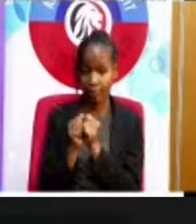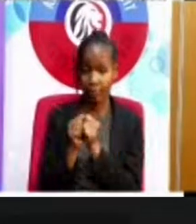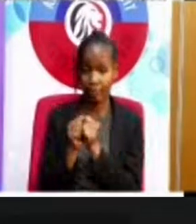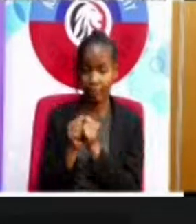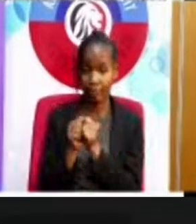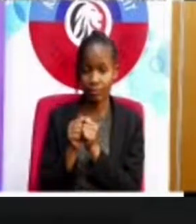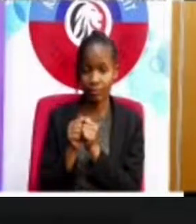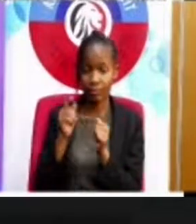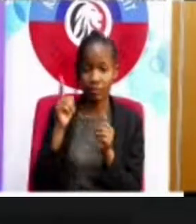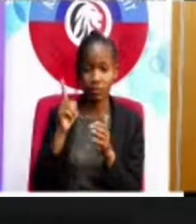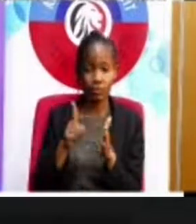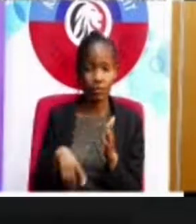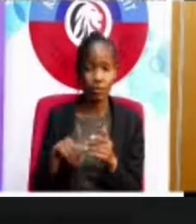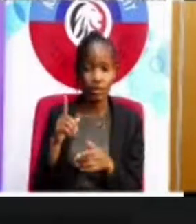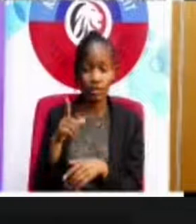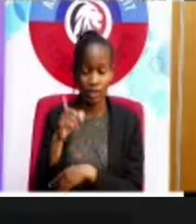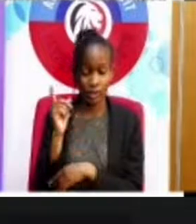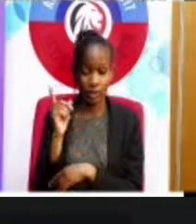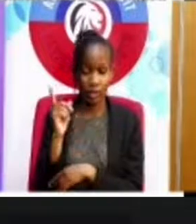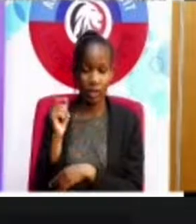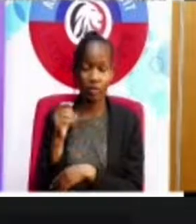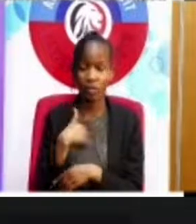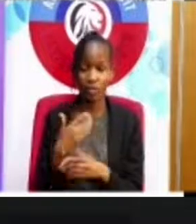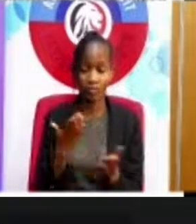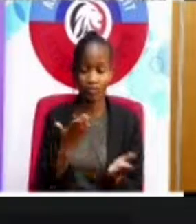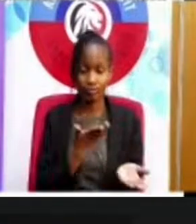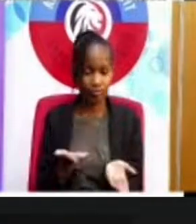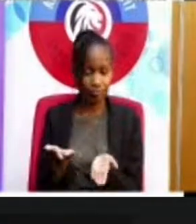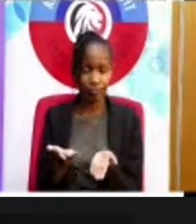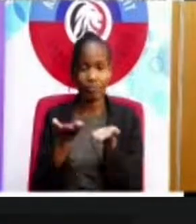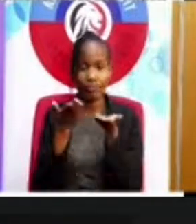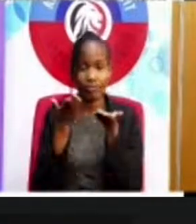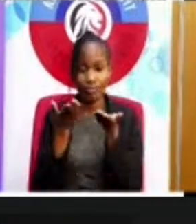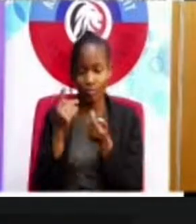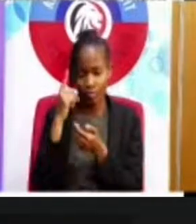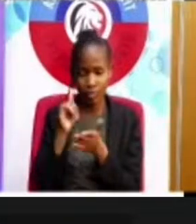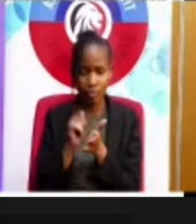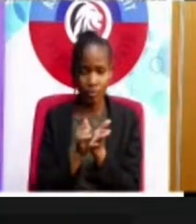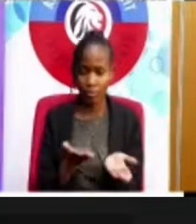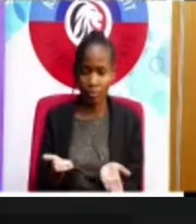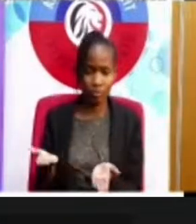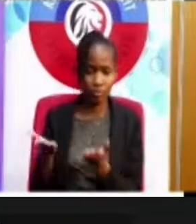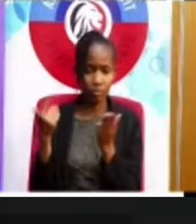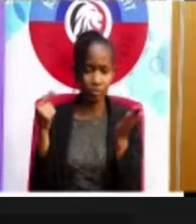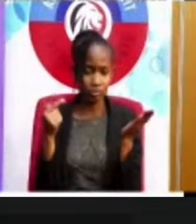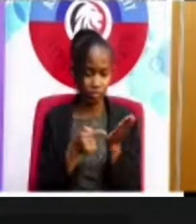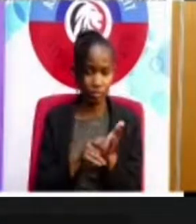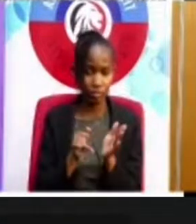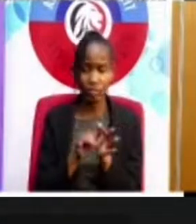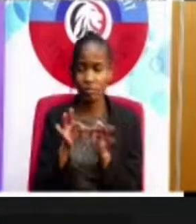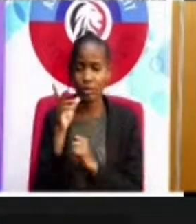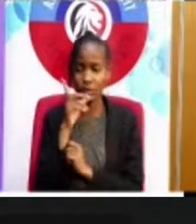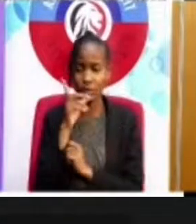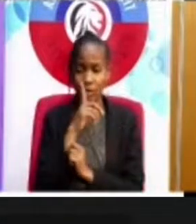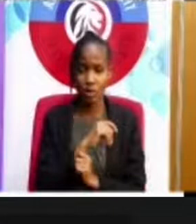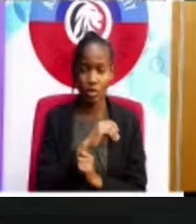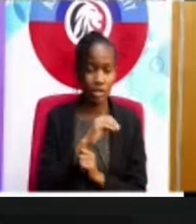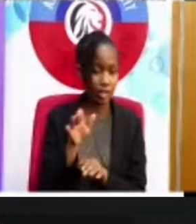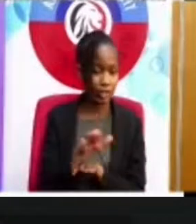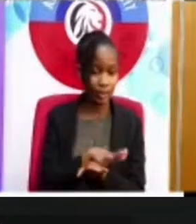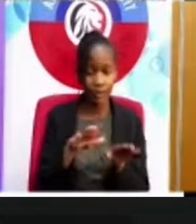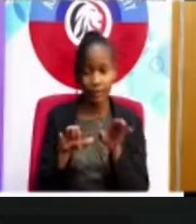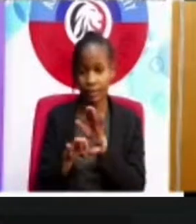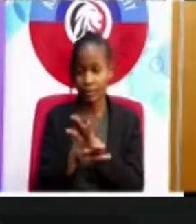we are taking, there is improvement. So we are doing things like enhancement of technology. I already explained this. Every effort